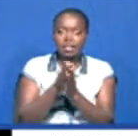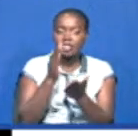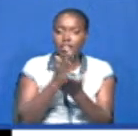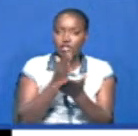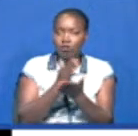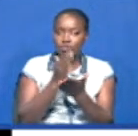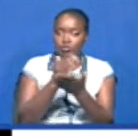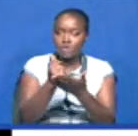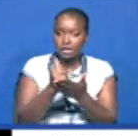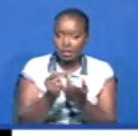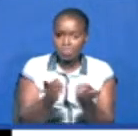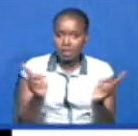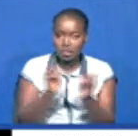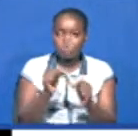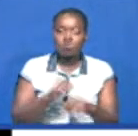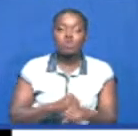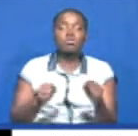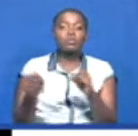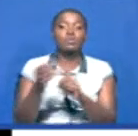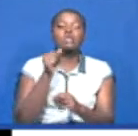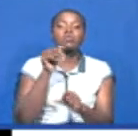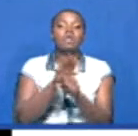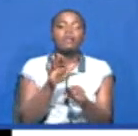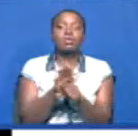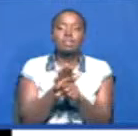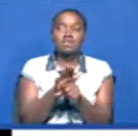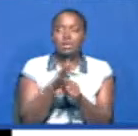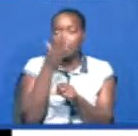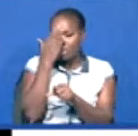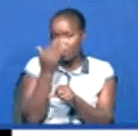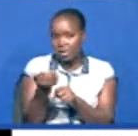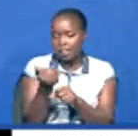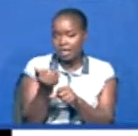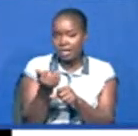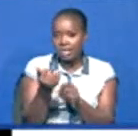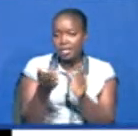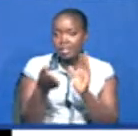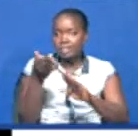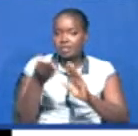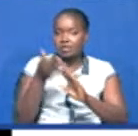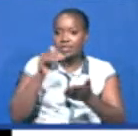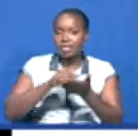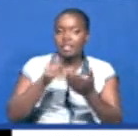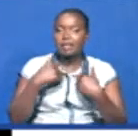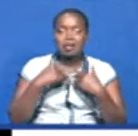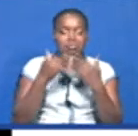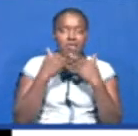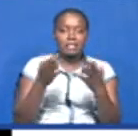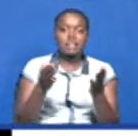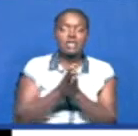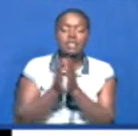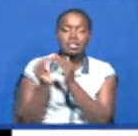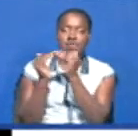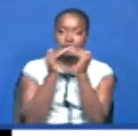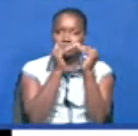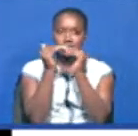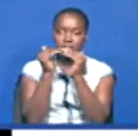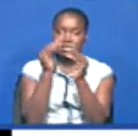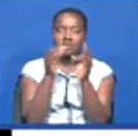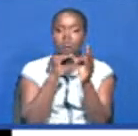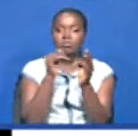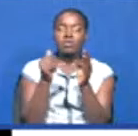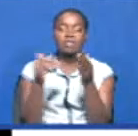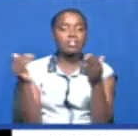to be able to achieve quite a lot because now we don't have excuses and we have limited, if not